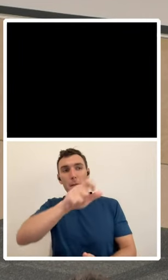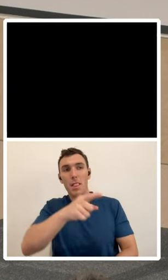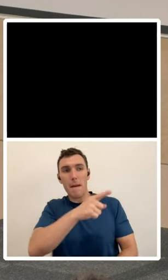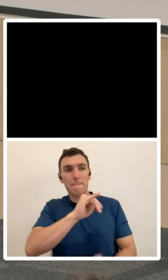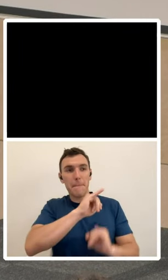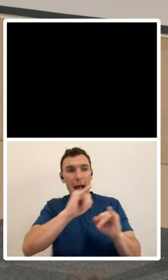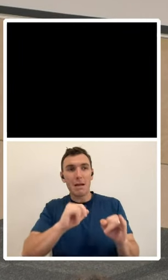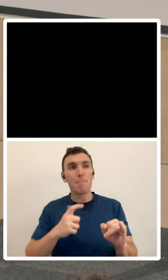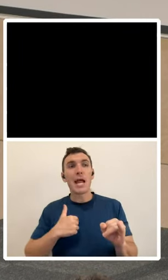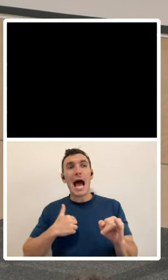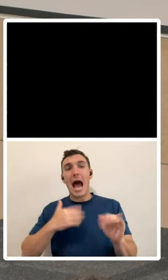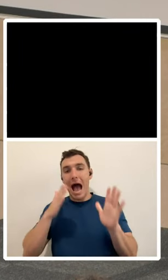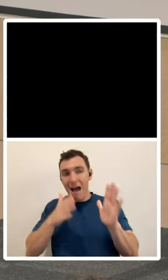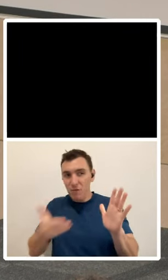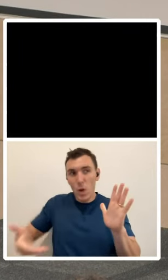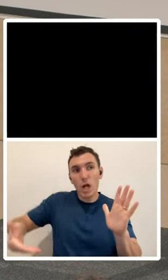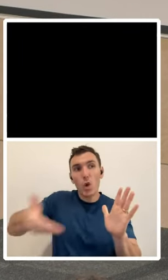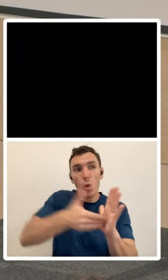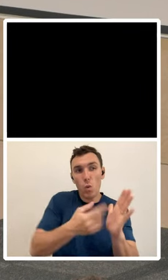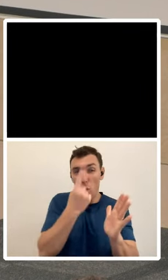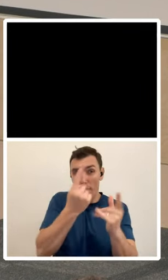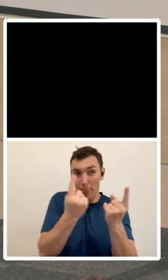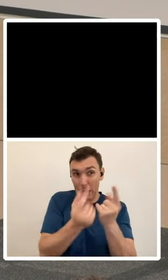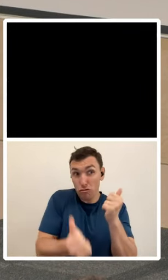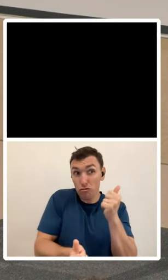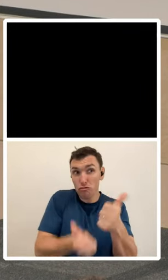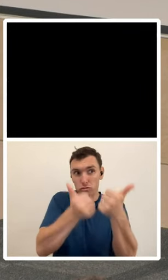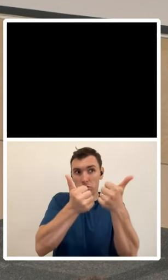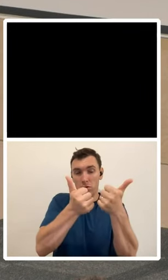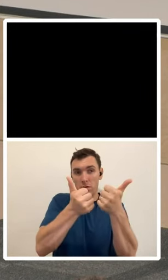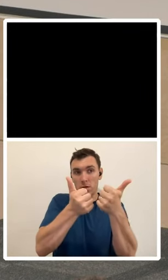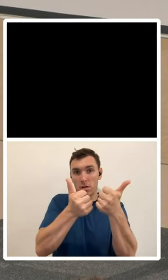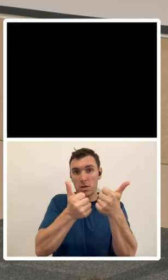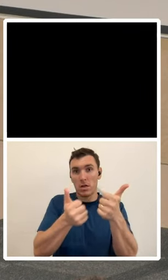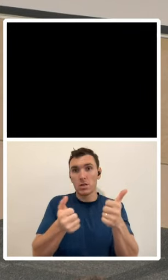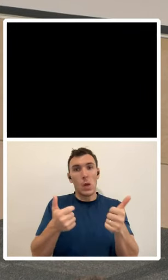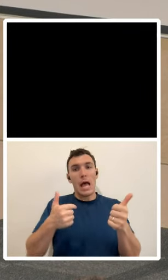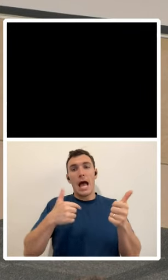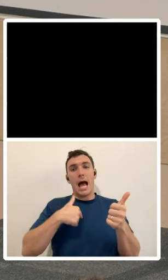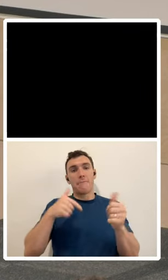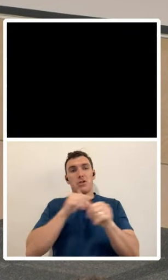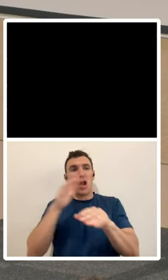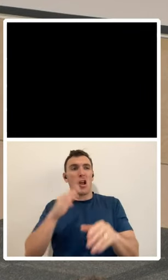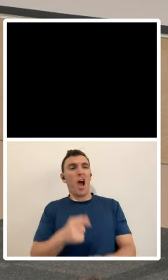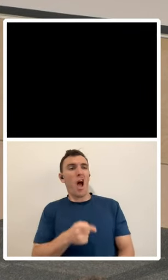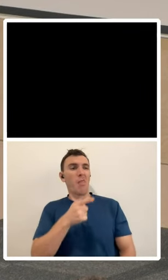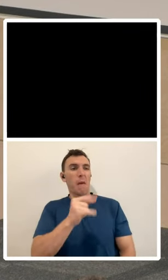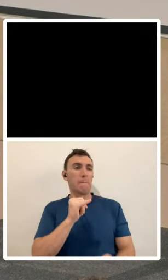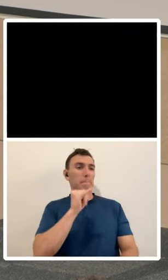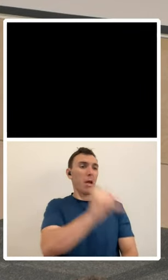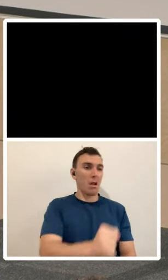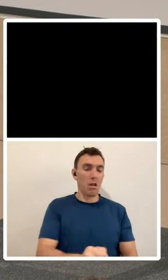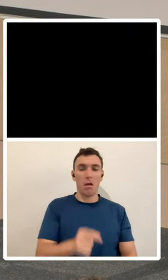message that, like, this is not a problem of bad individuals ruling the world. It's a bad system ruining individuals. And I hope that came